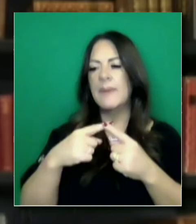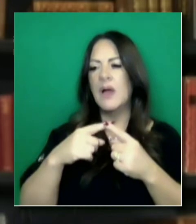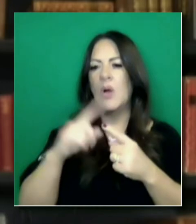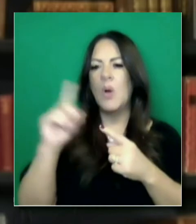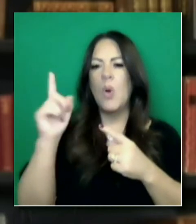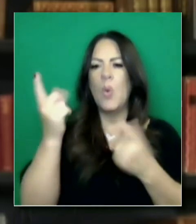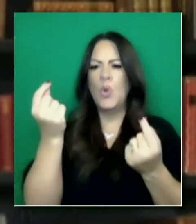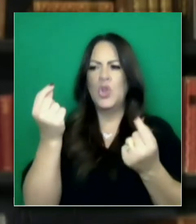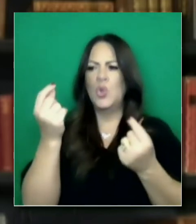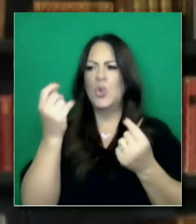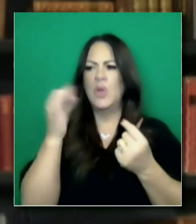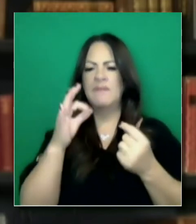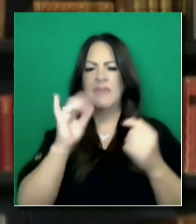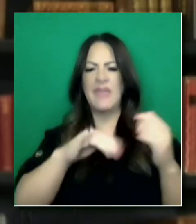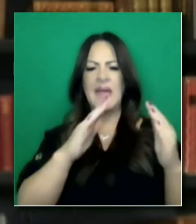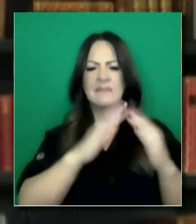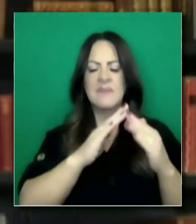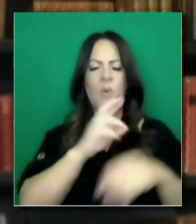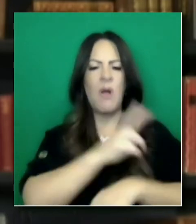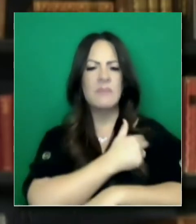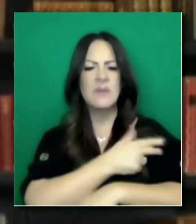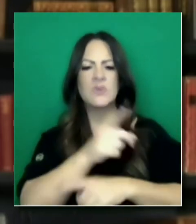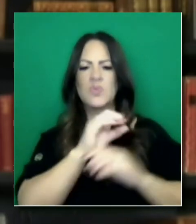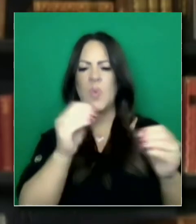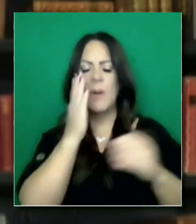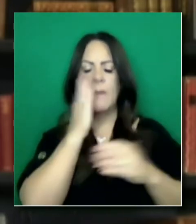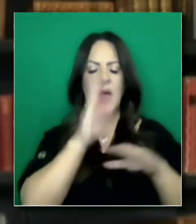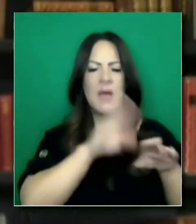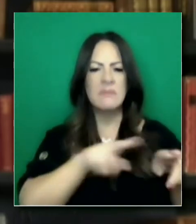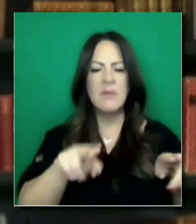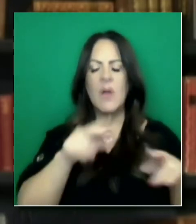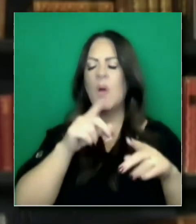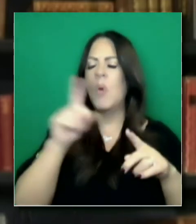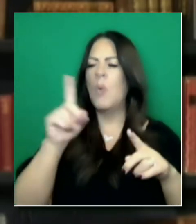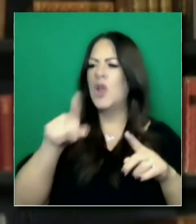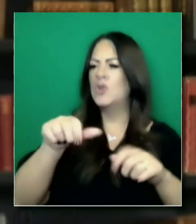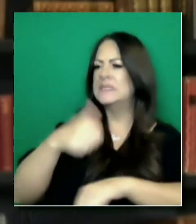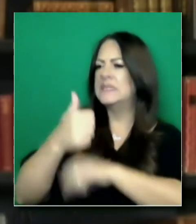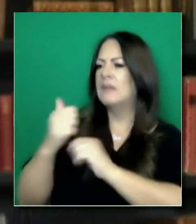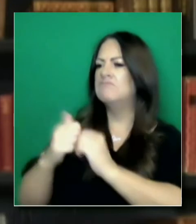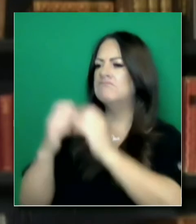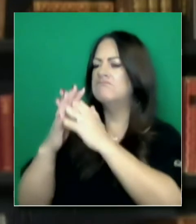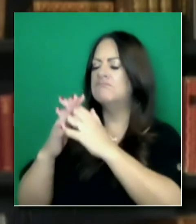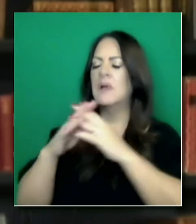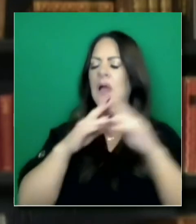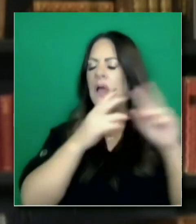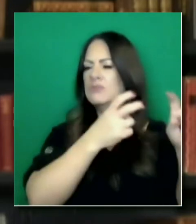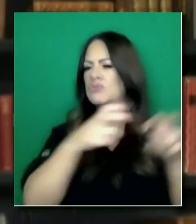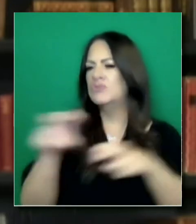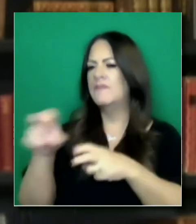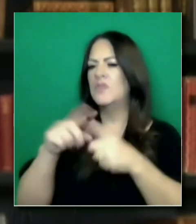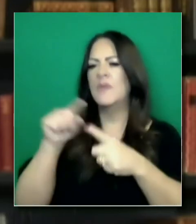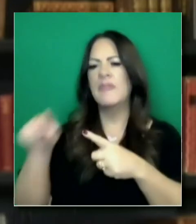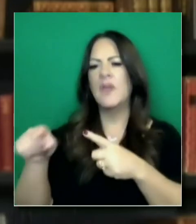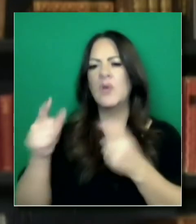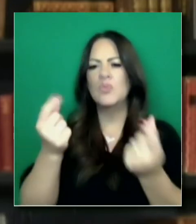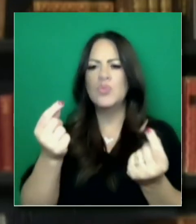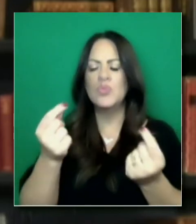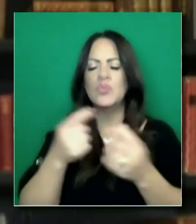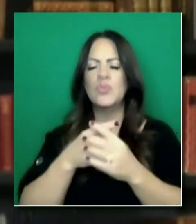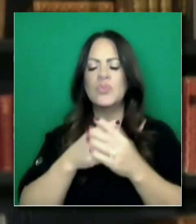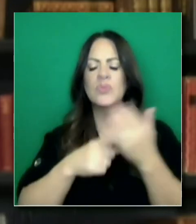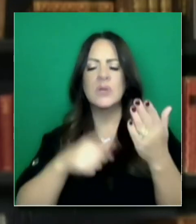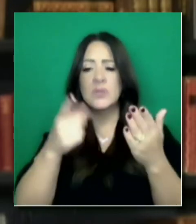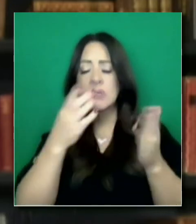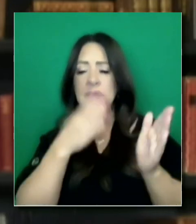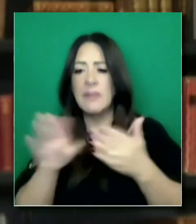and state facilities, but any specific plans for how to handle what you expect to be, or had expected to be,